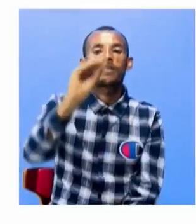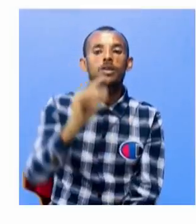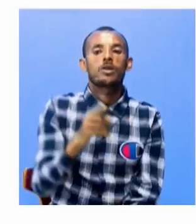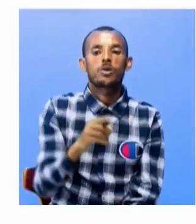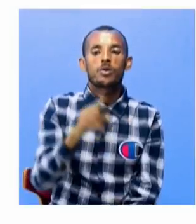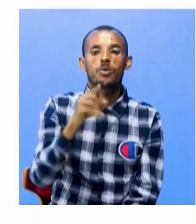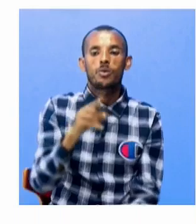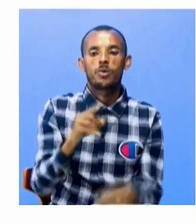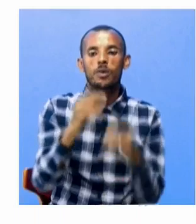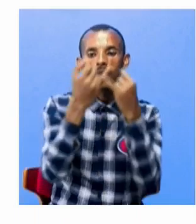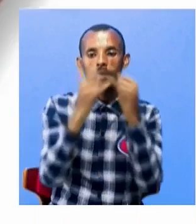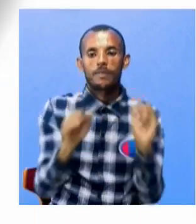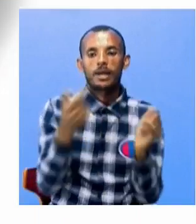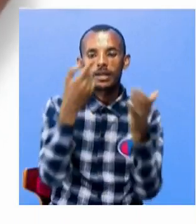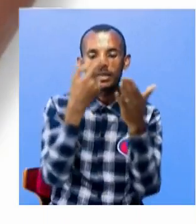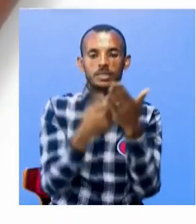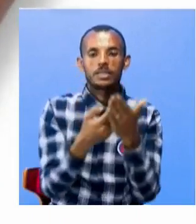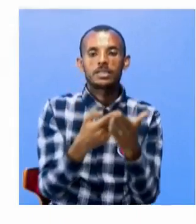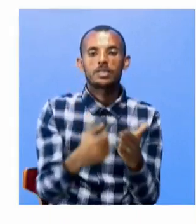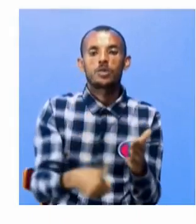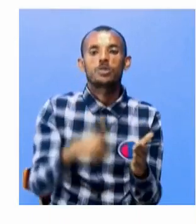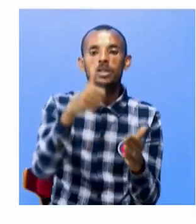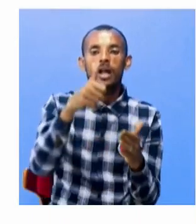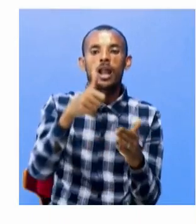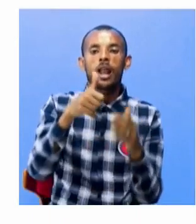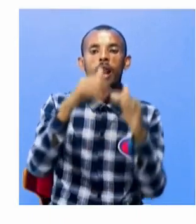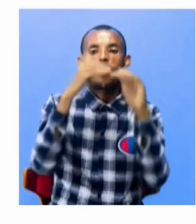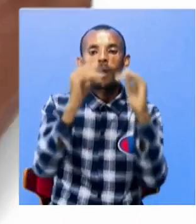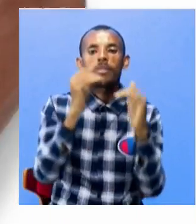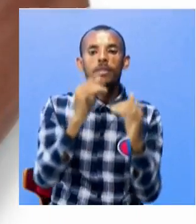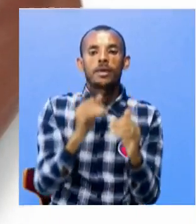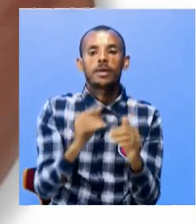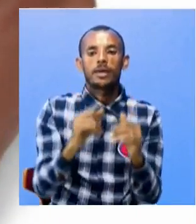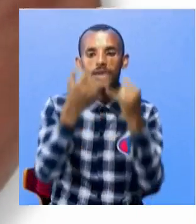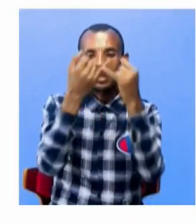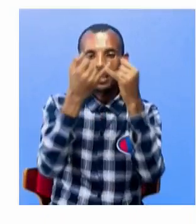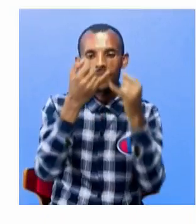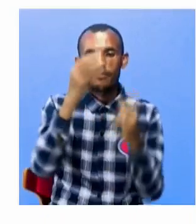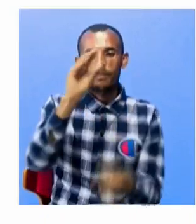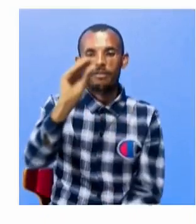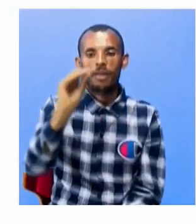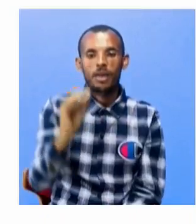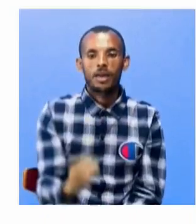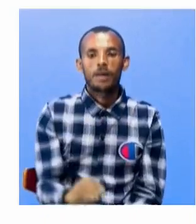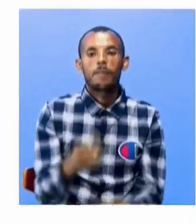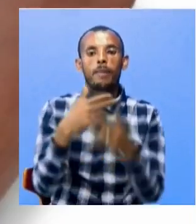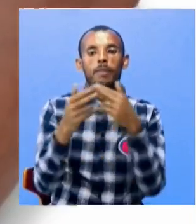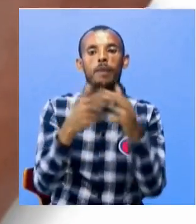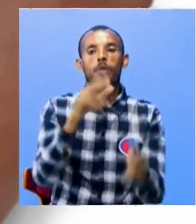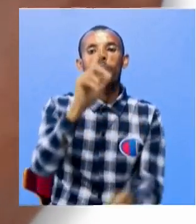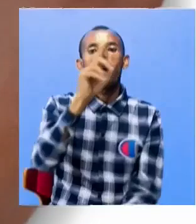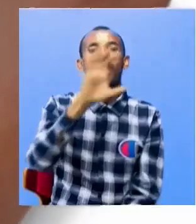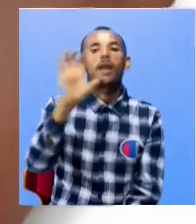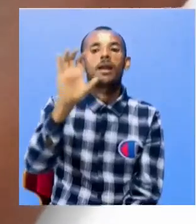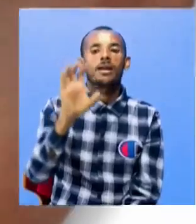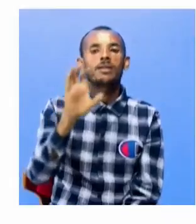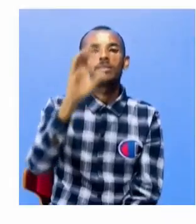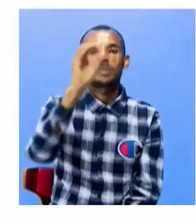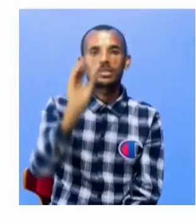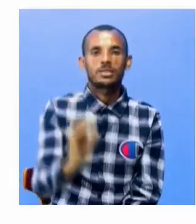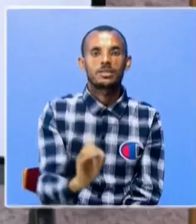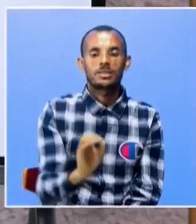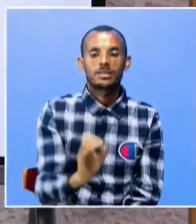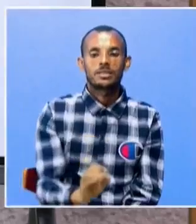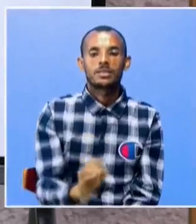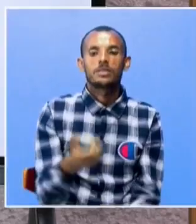divide this by the original quantity and then you multiply it by 100% to convert it